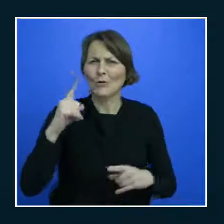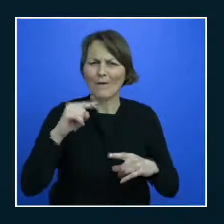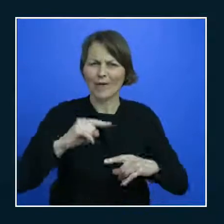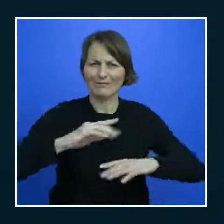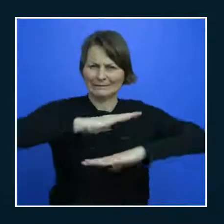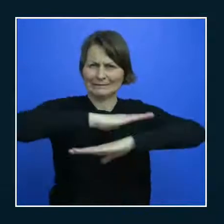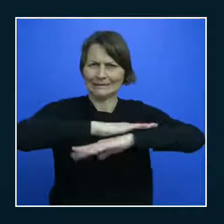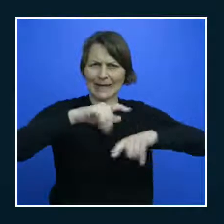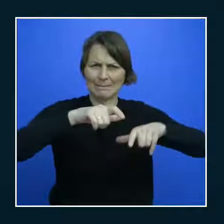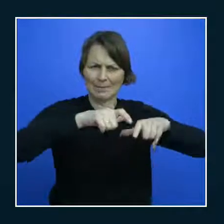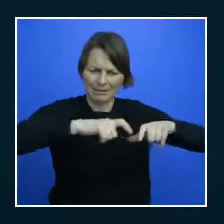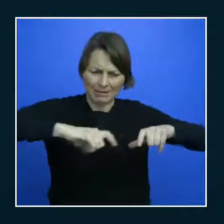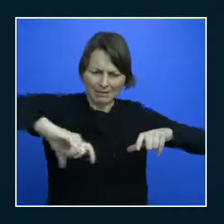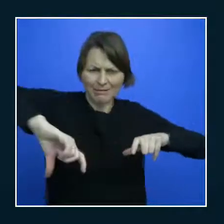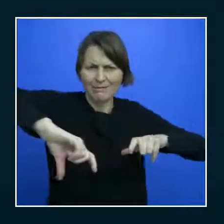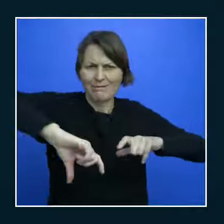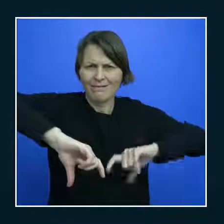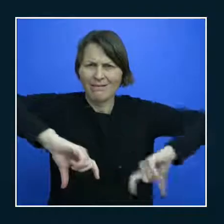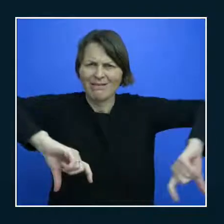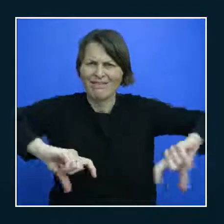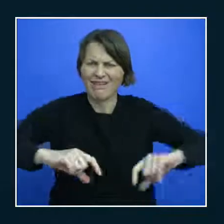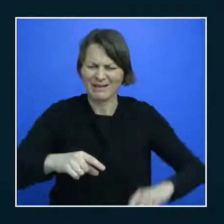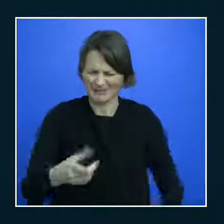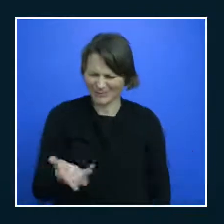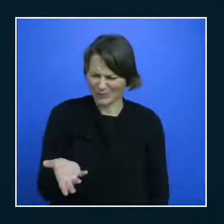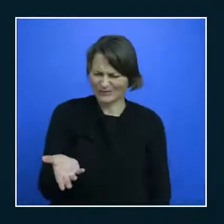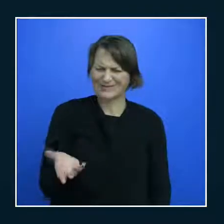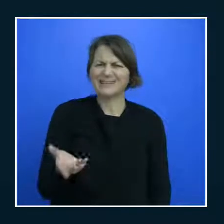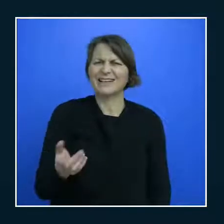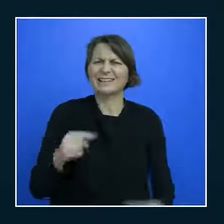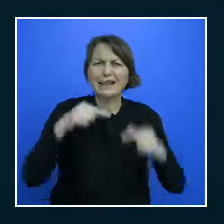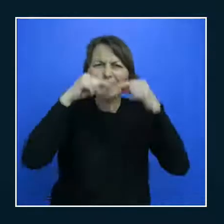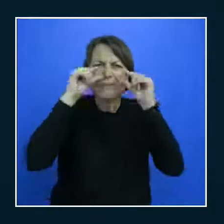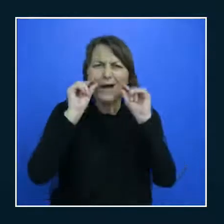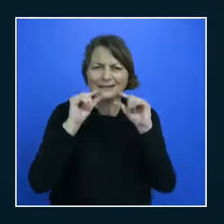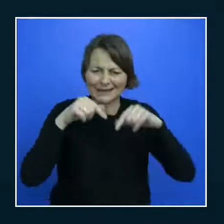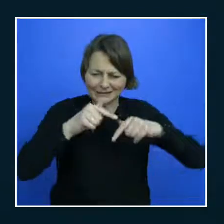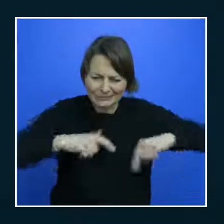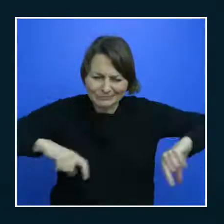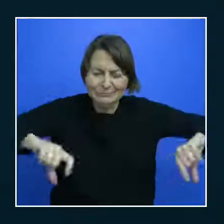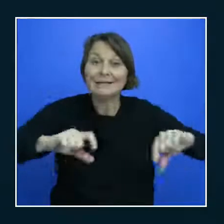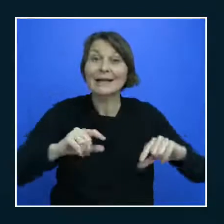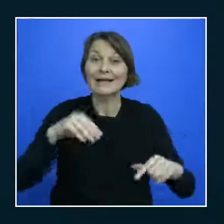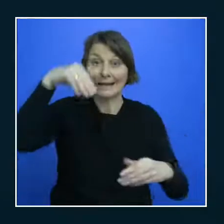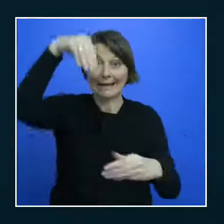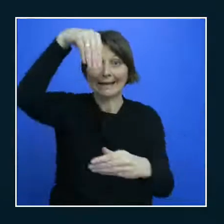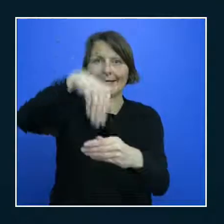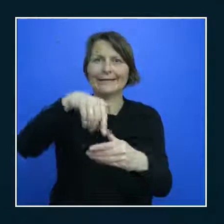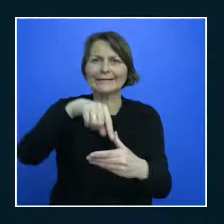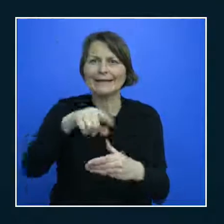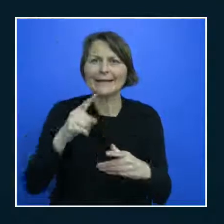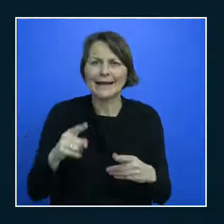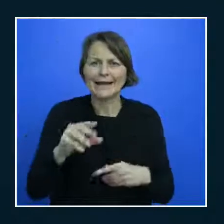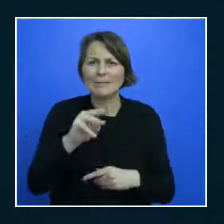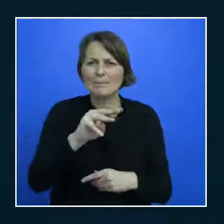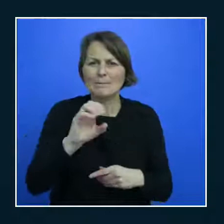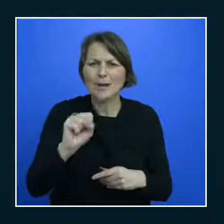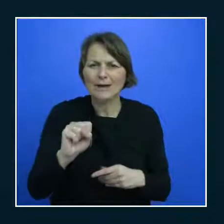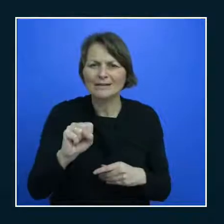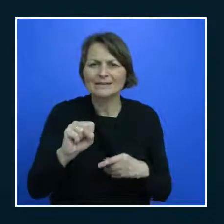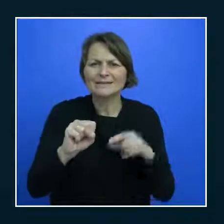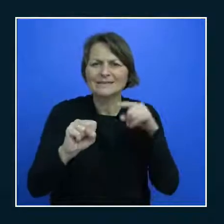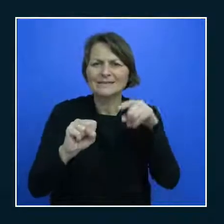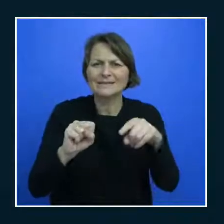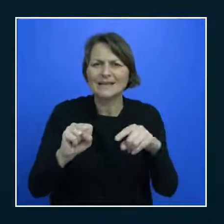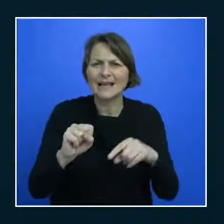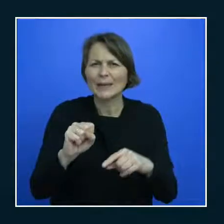like, what is this? And then there was in the middle of it like this ginormous, it looked like a Microsoft quarter. A quarter in the United States is